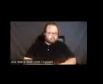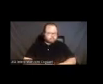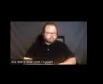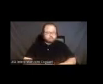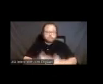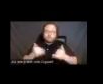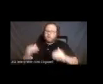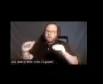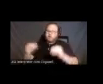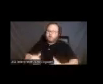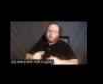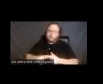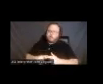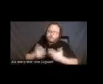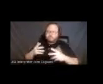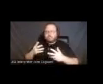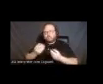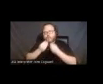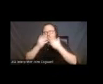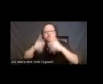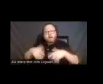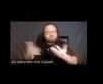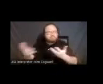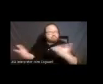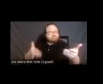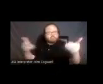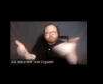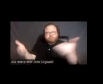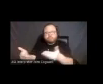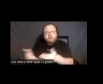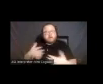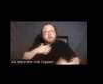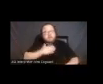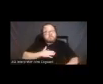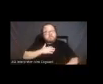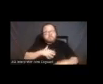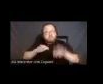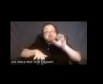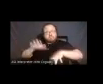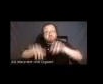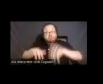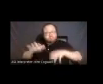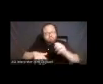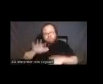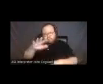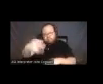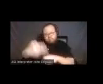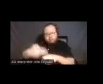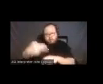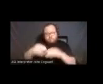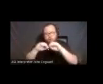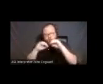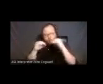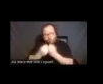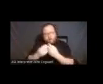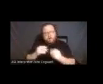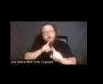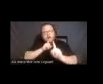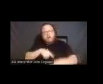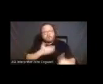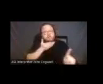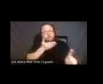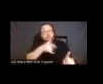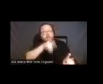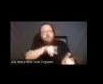Now we're moving on to the icebreaker. Please put into the chat your name, organization, and the answer to this